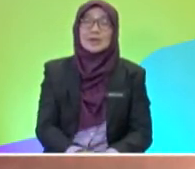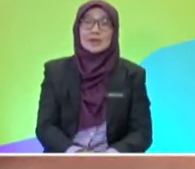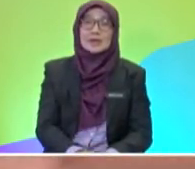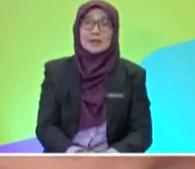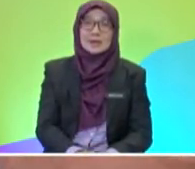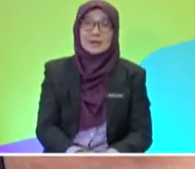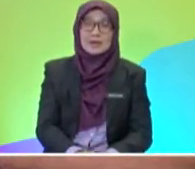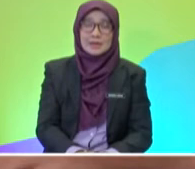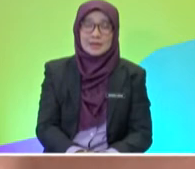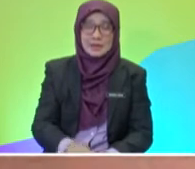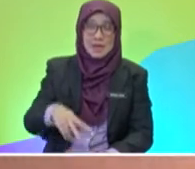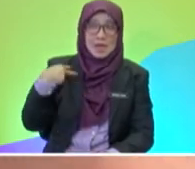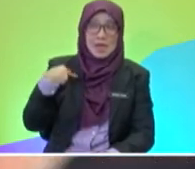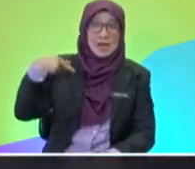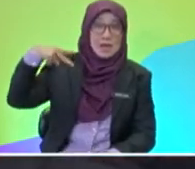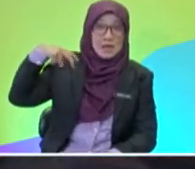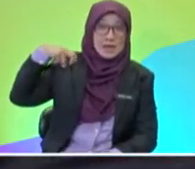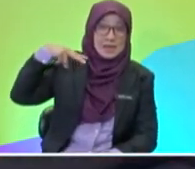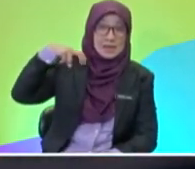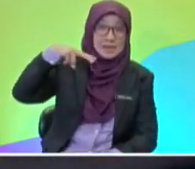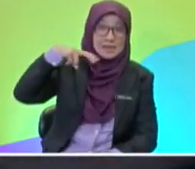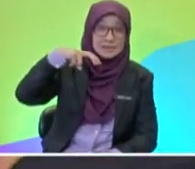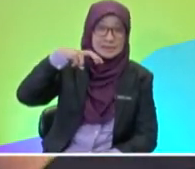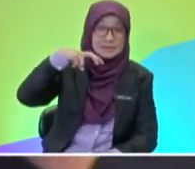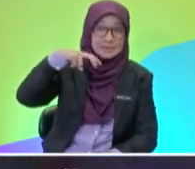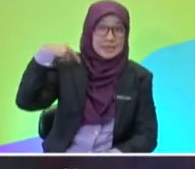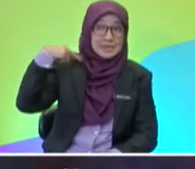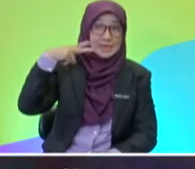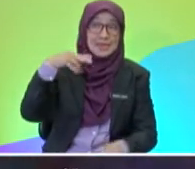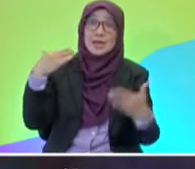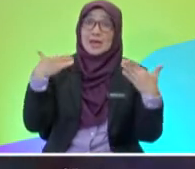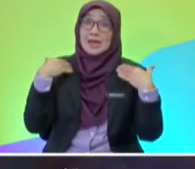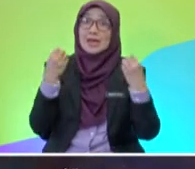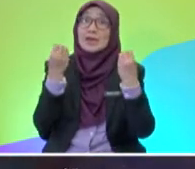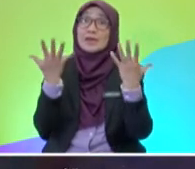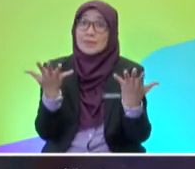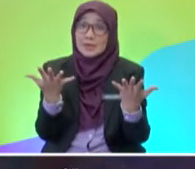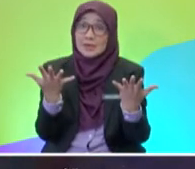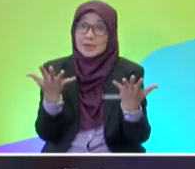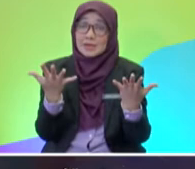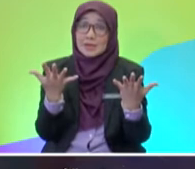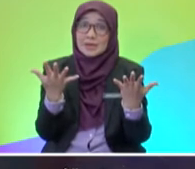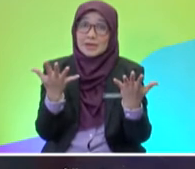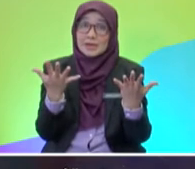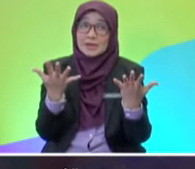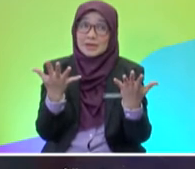these are the legs of the dragonfly. They have many legs. How many legs can you count? Maybe